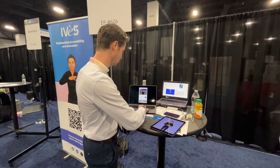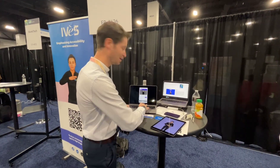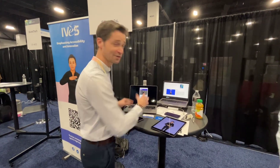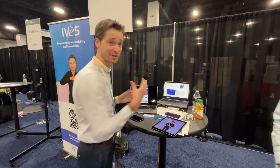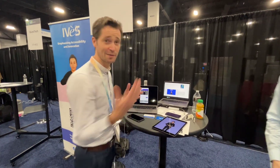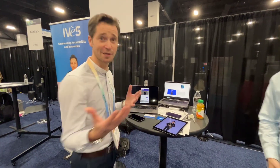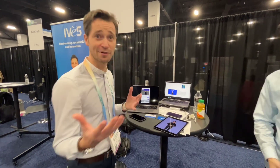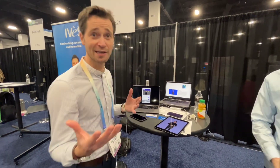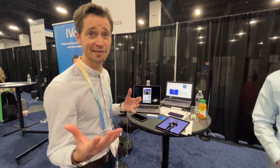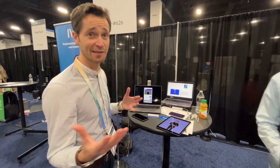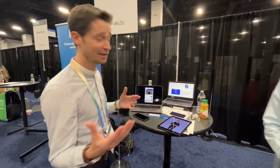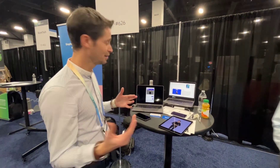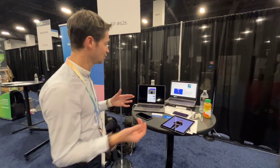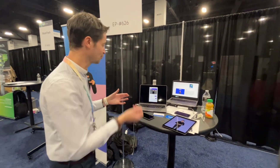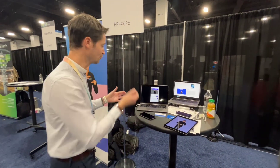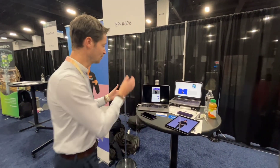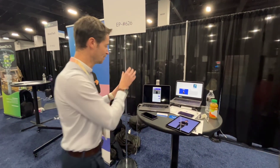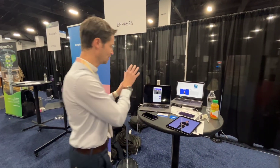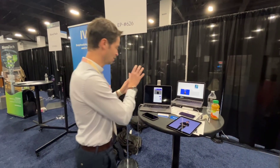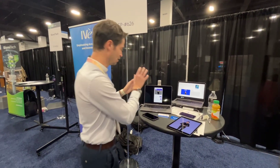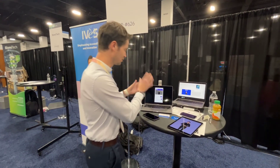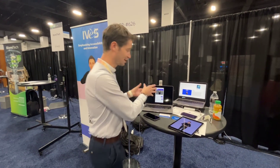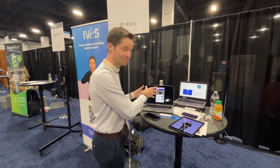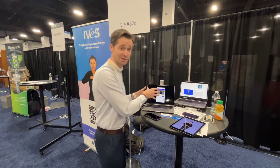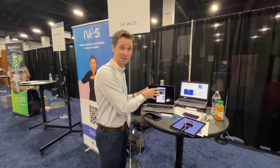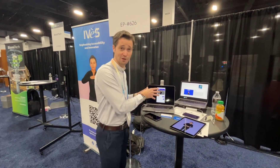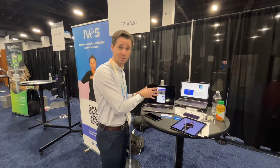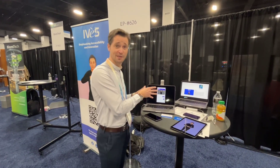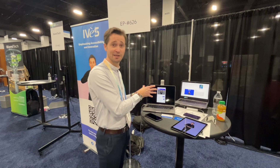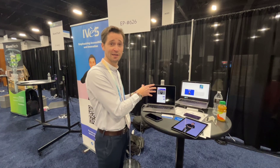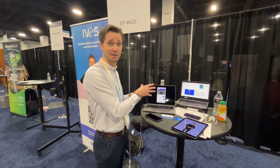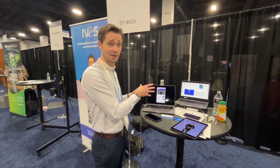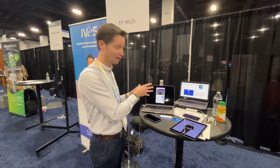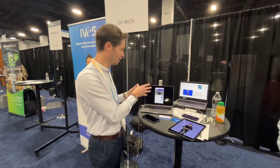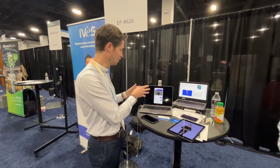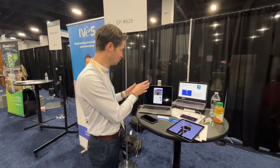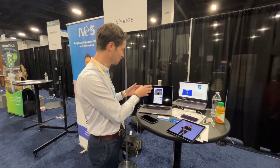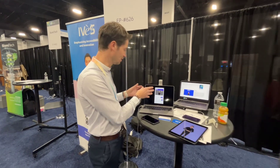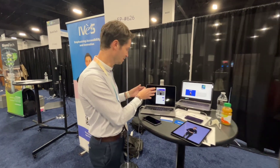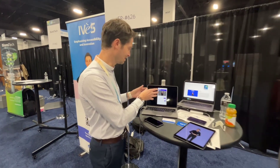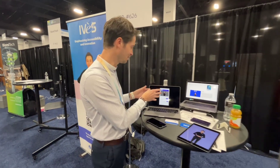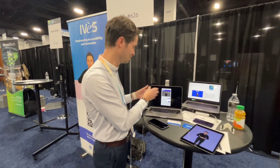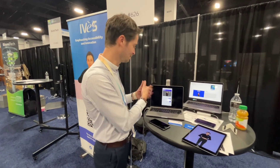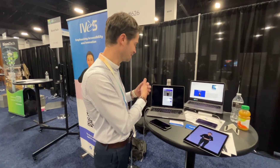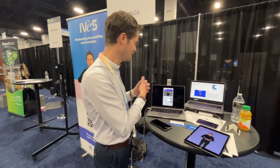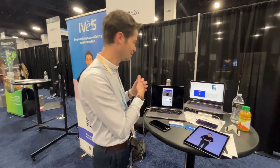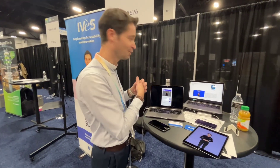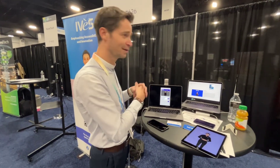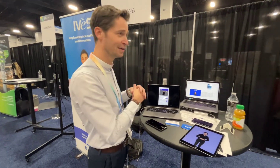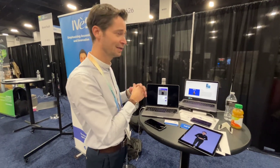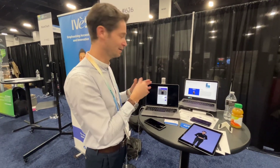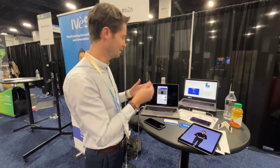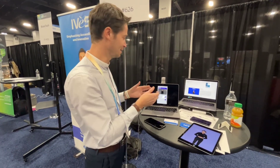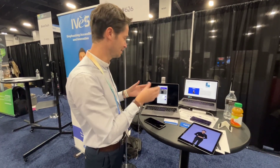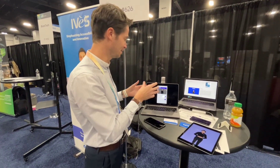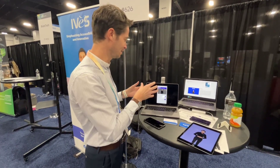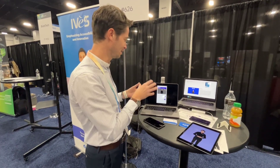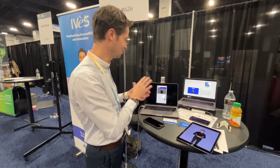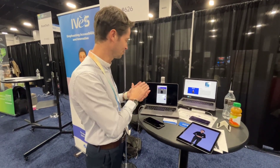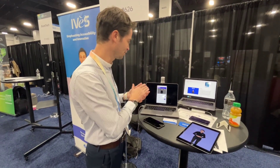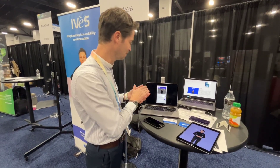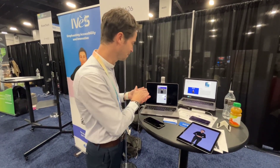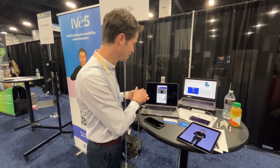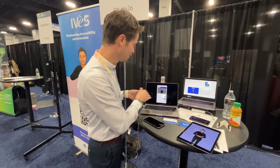we also can be connected to chatbots that are already in